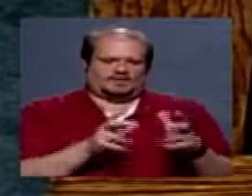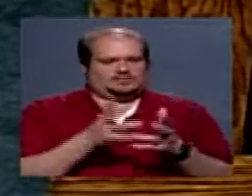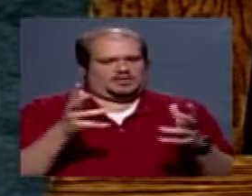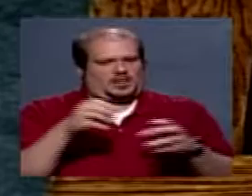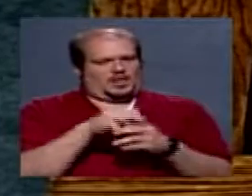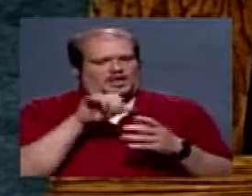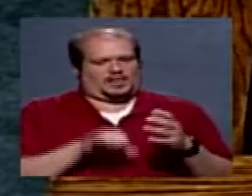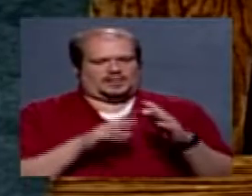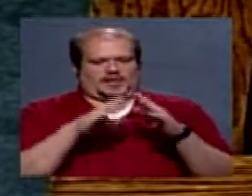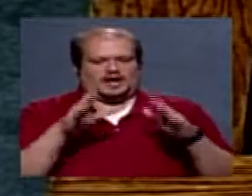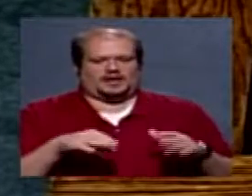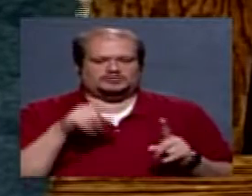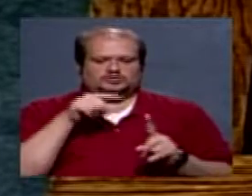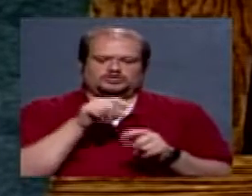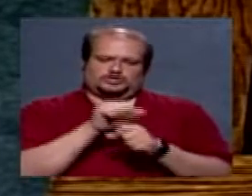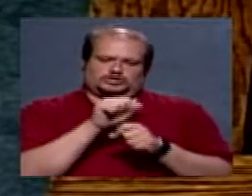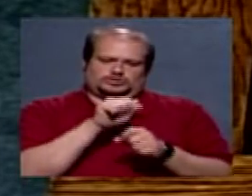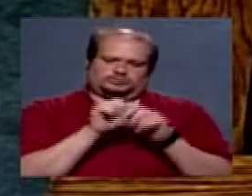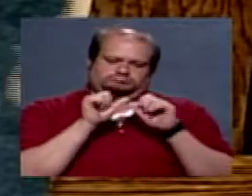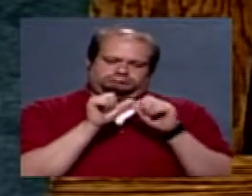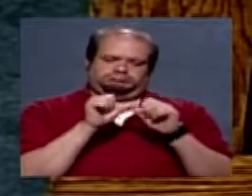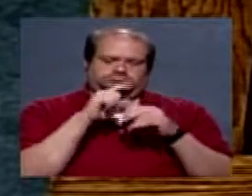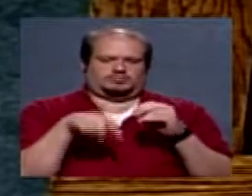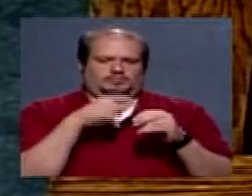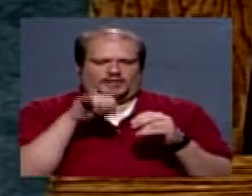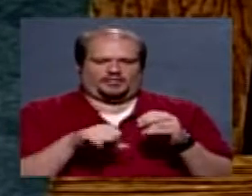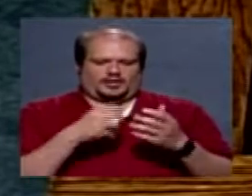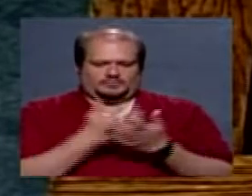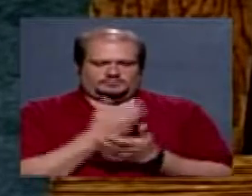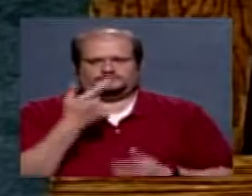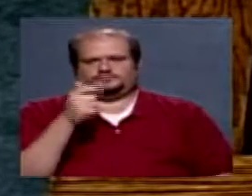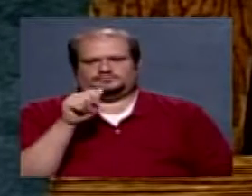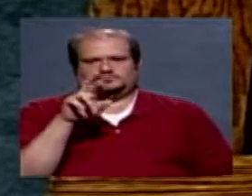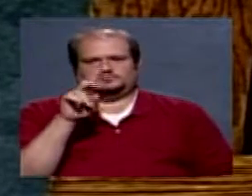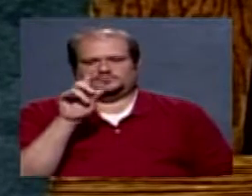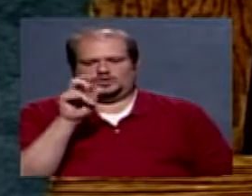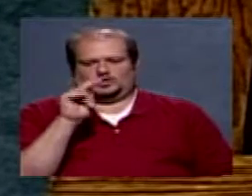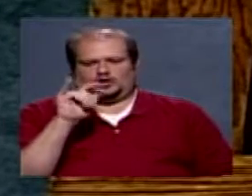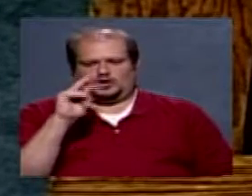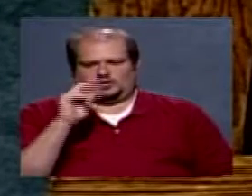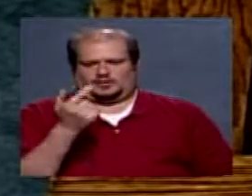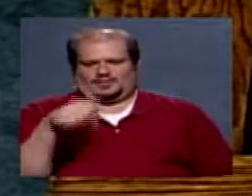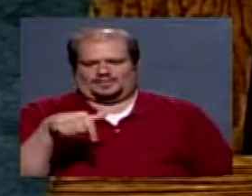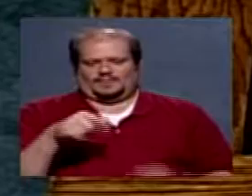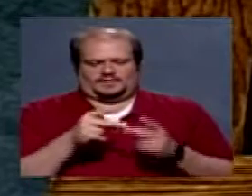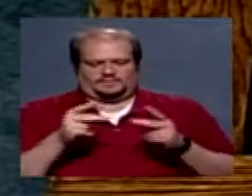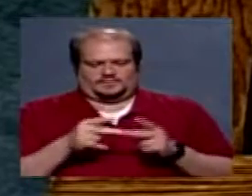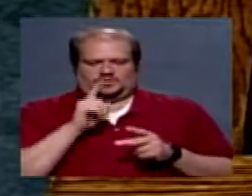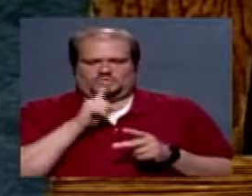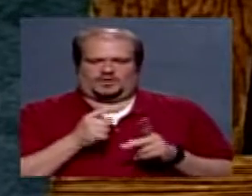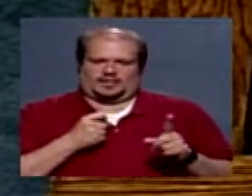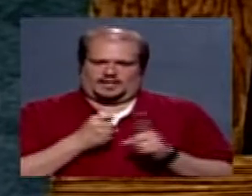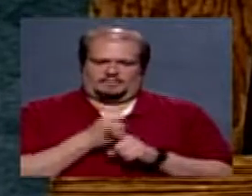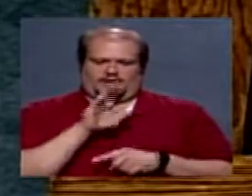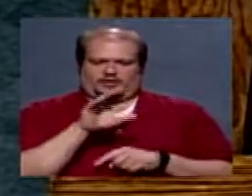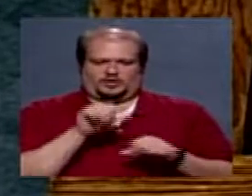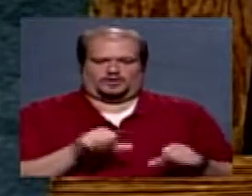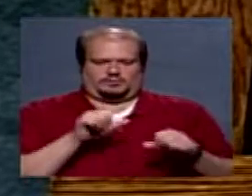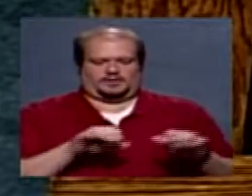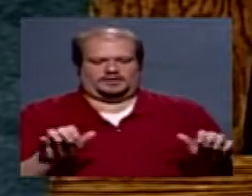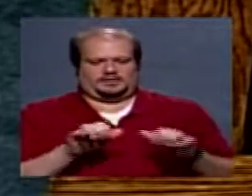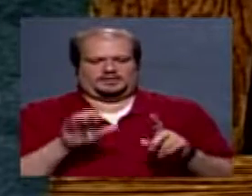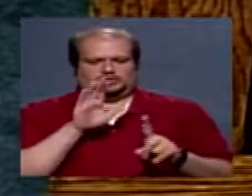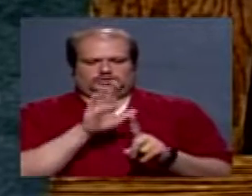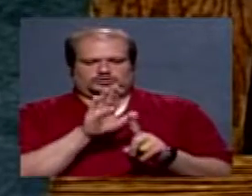house. She works diligently on it. She does gardening. This facility is really going to impact her ability to do